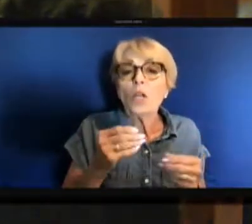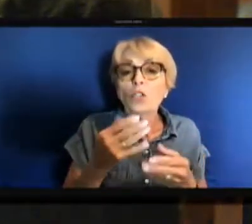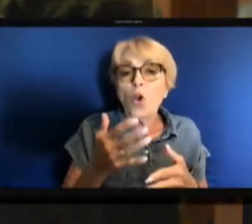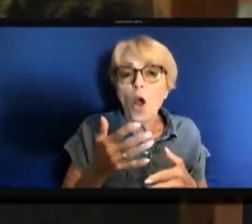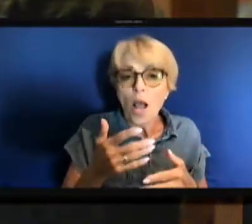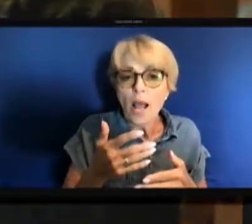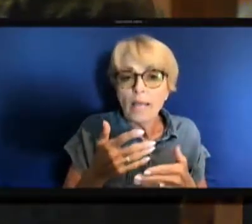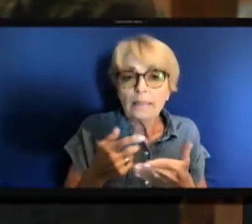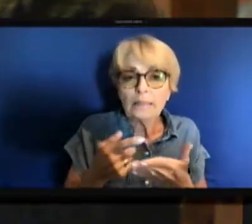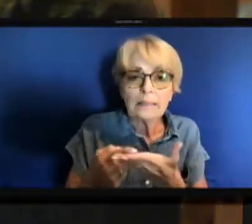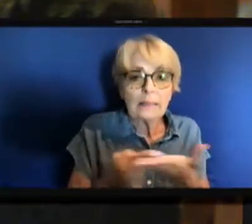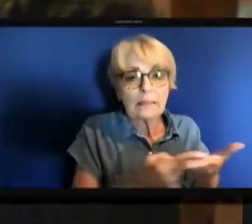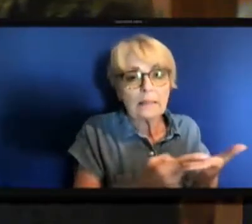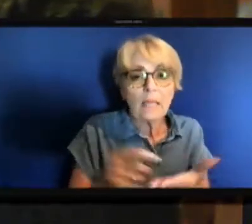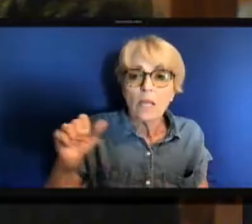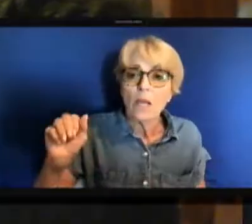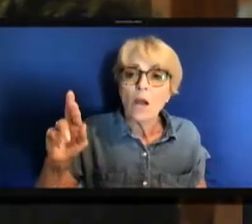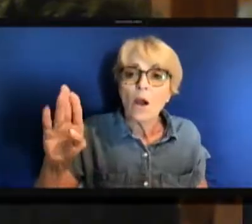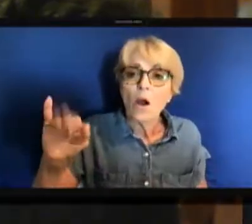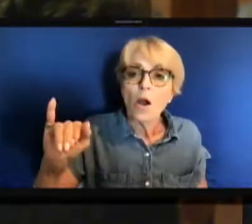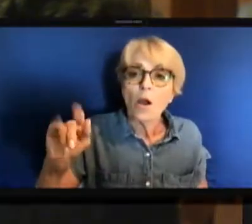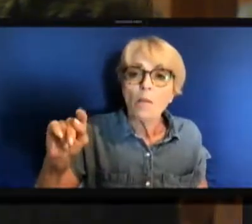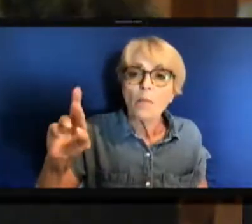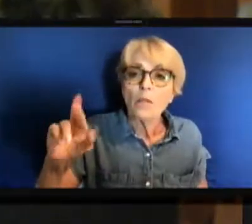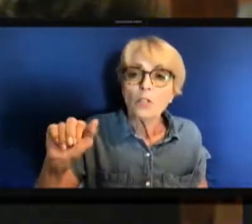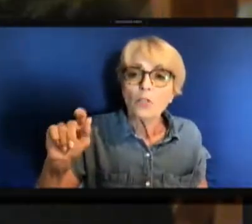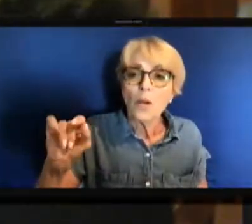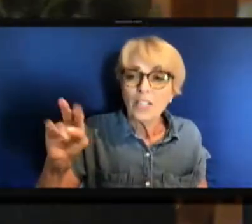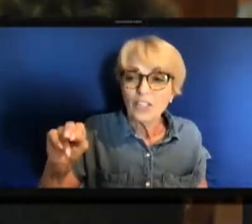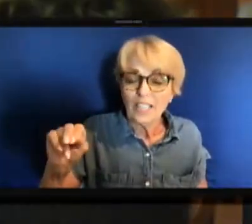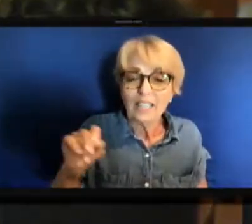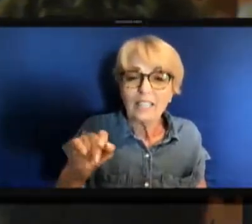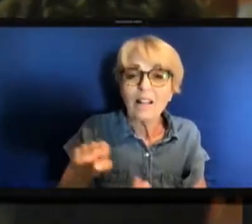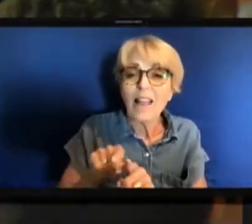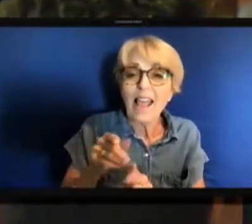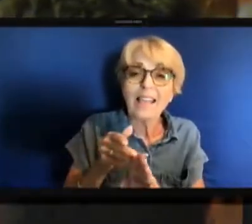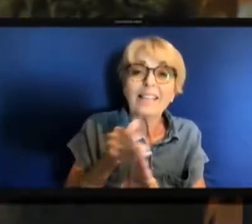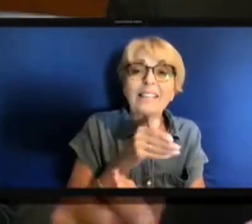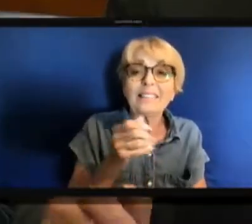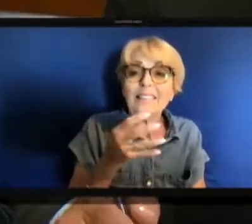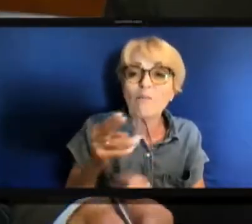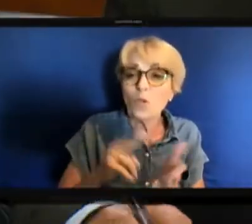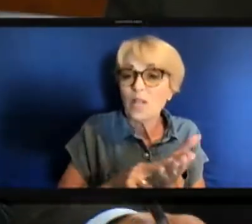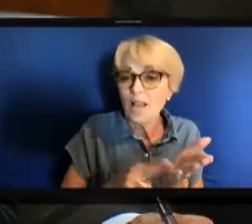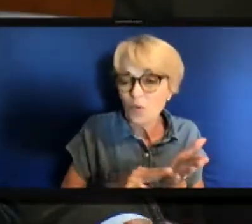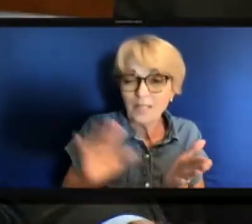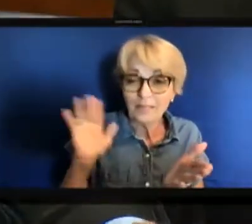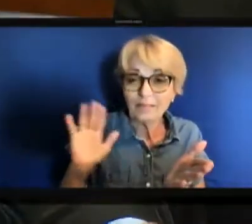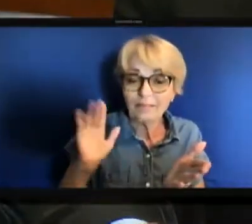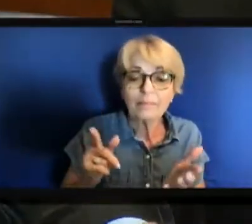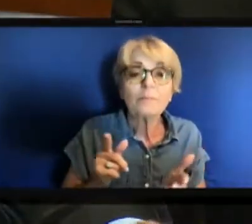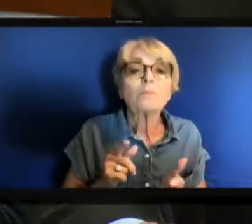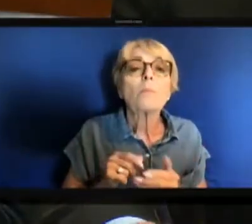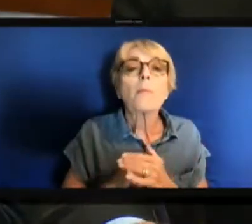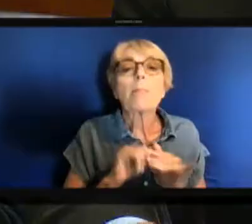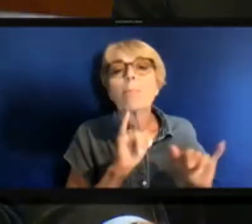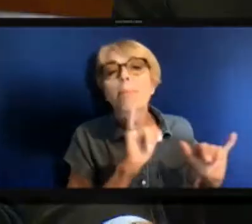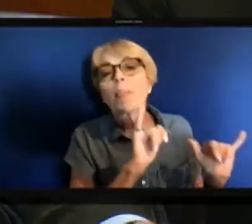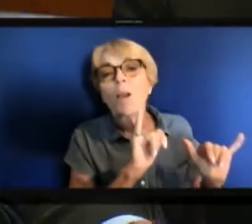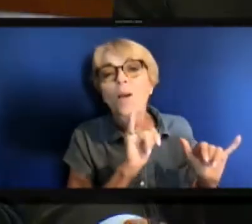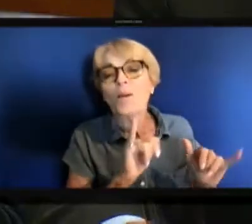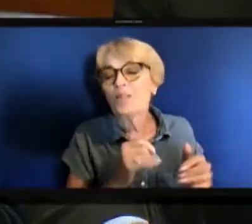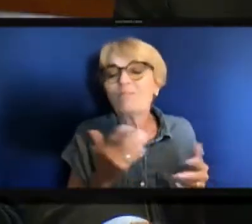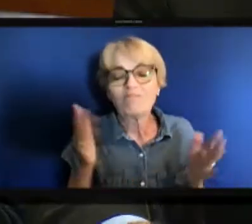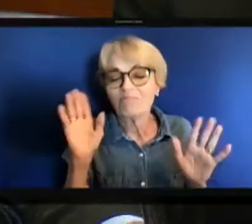the previous several contracts had been. Okay, then my questions there don't make sense anymore.